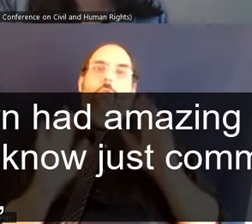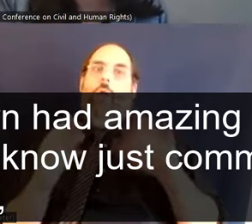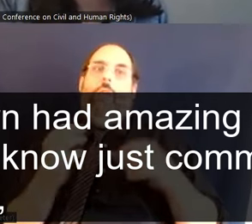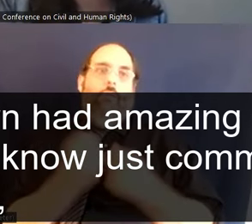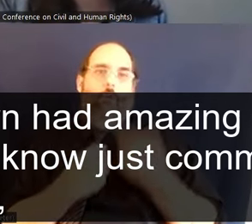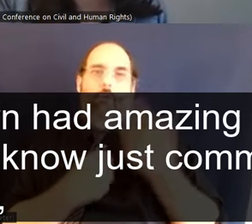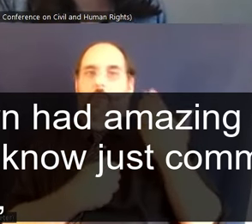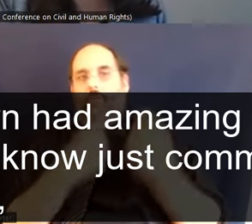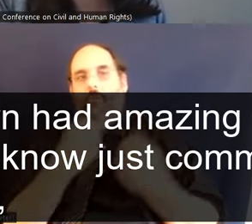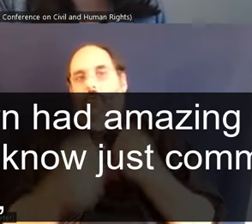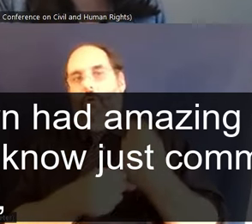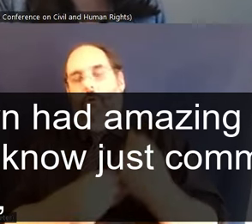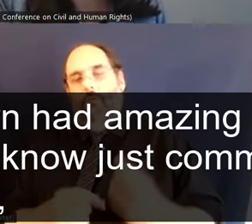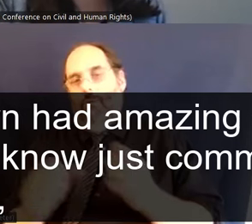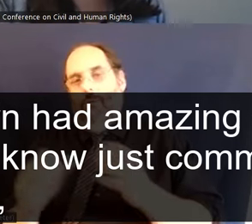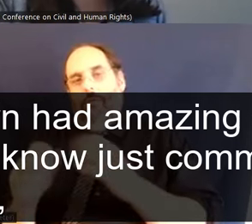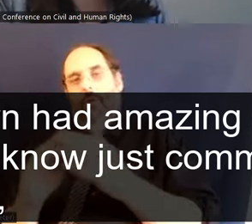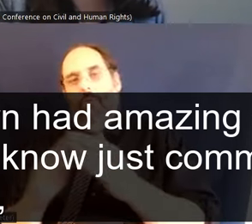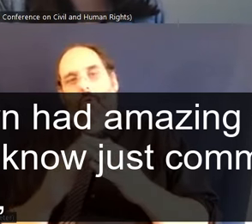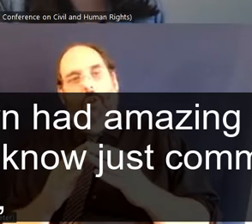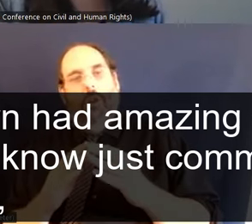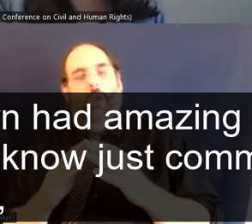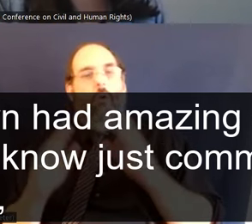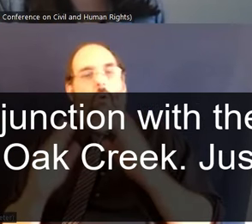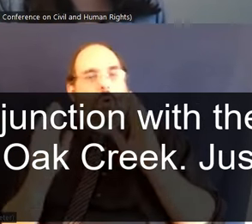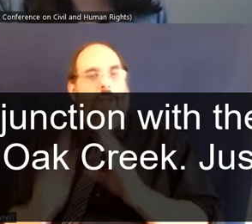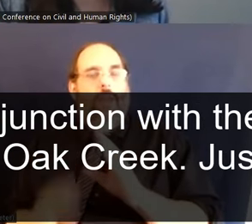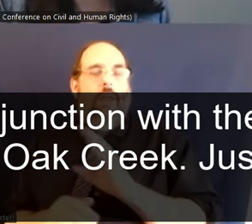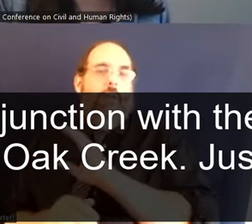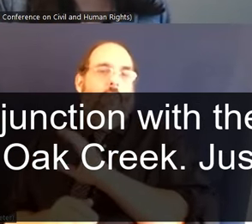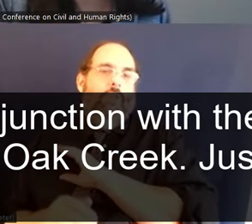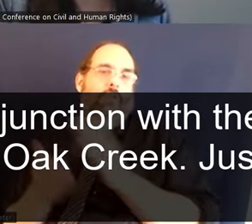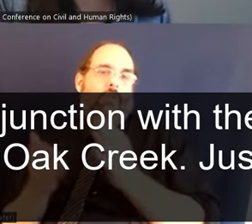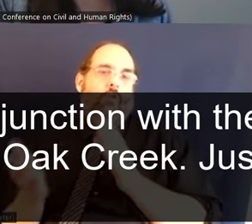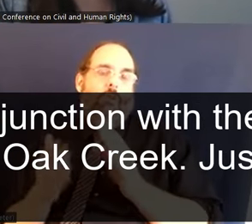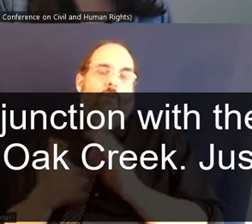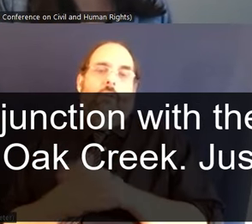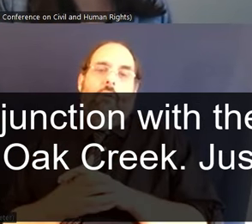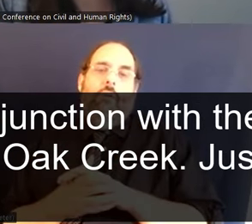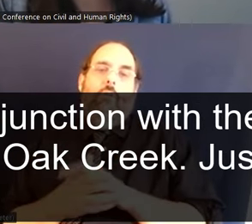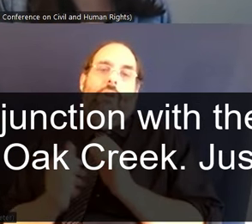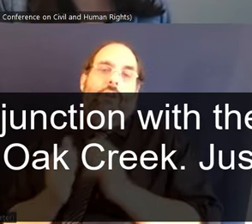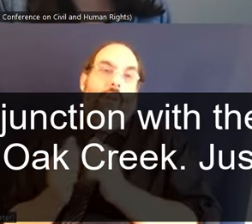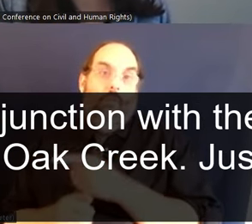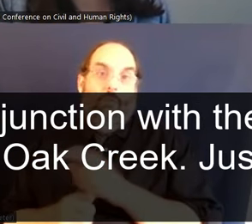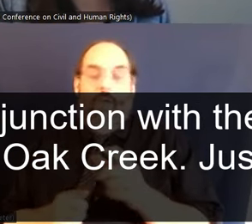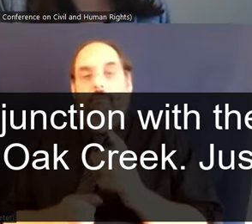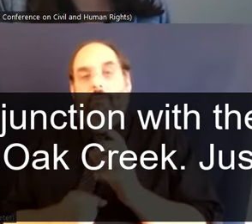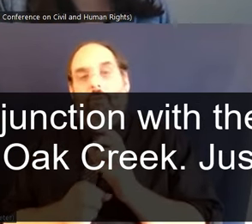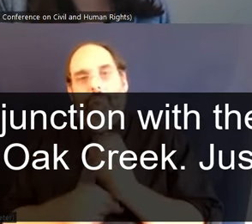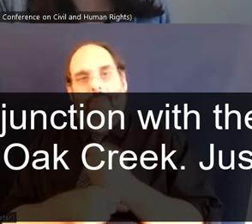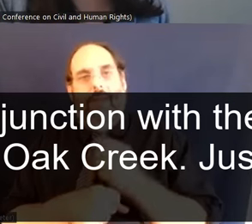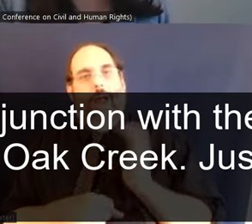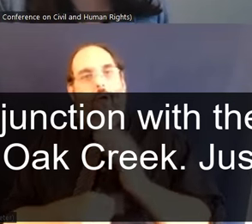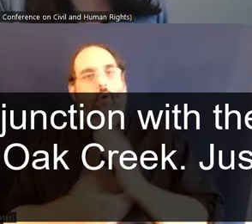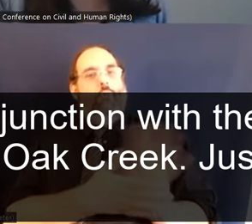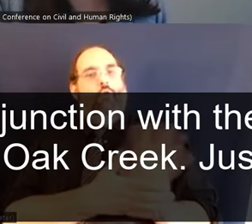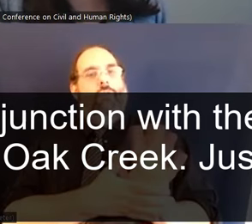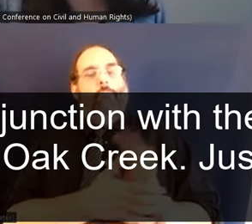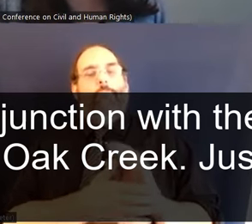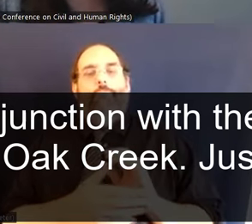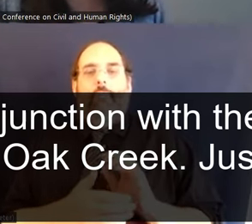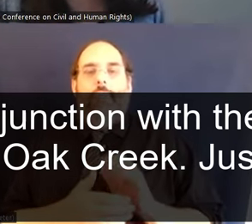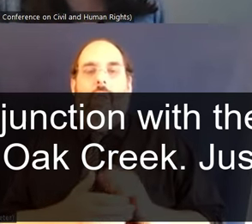with, just community-oriented police services, working in conjunction with them to create the film Waking in Oak Creek.